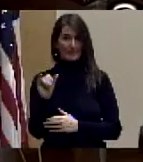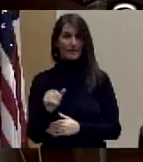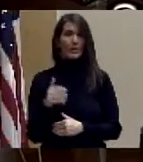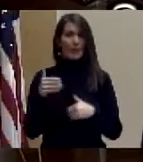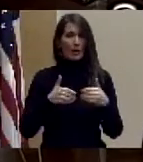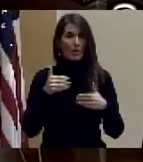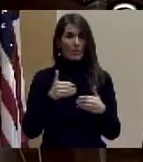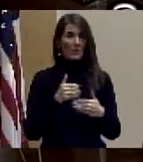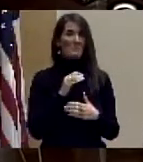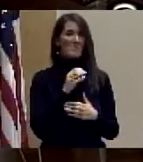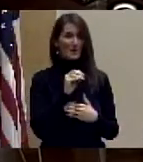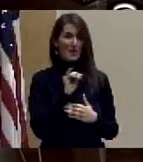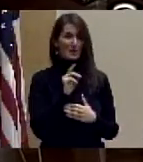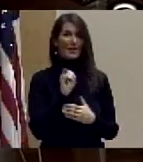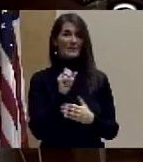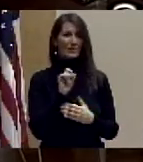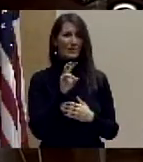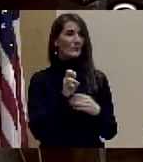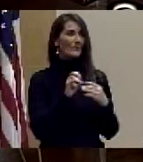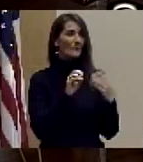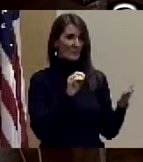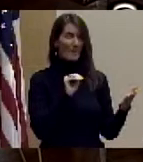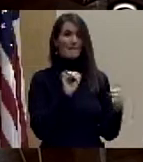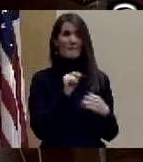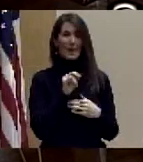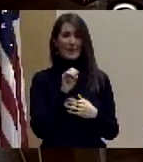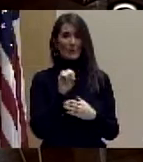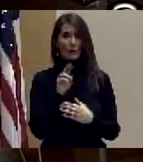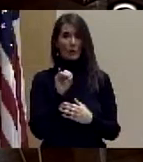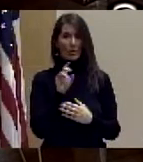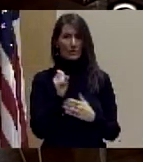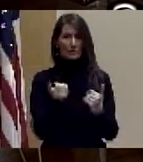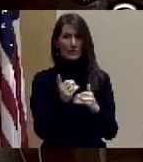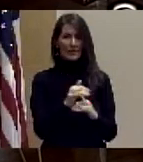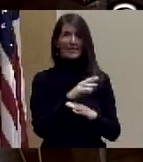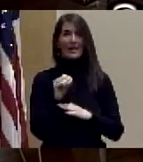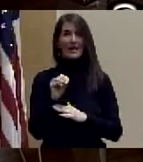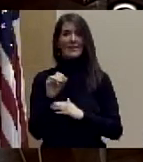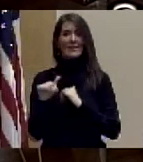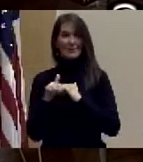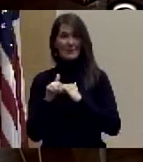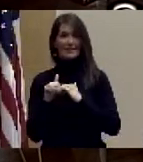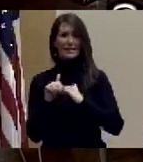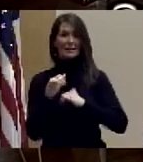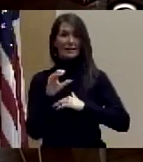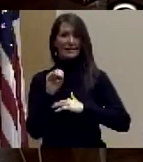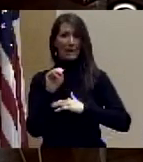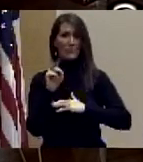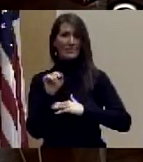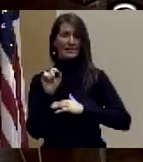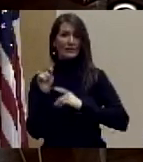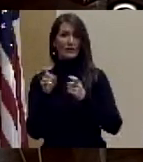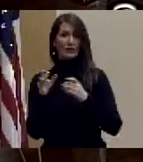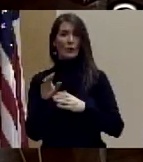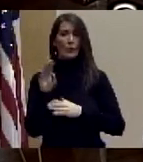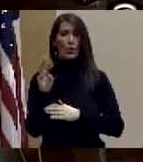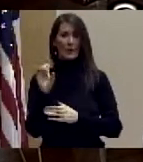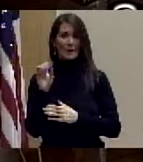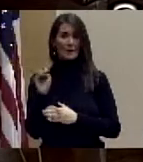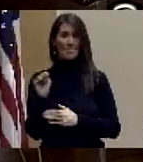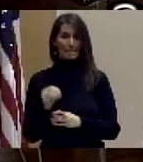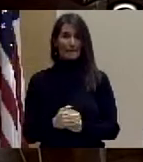county executive, Maggie Brooks, here tonight, as well as assistant county executive and Brighton resident, William Napier.